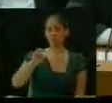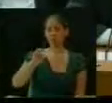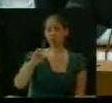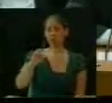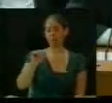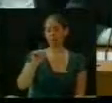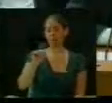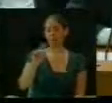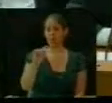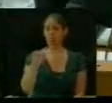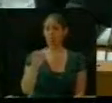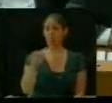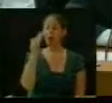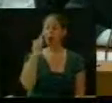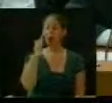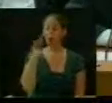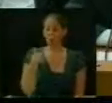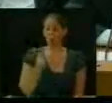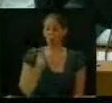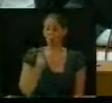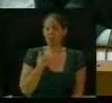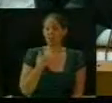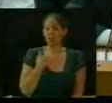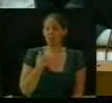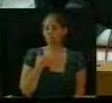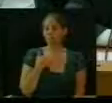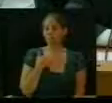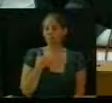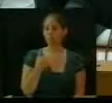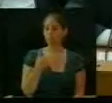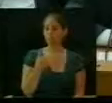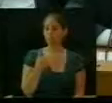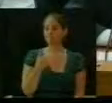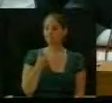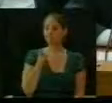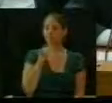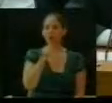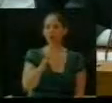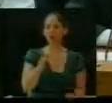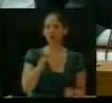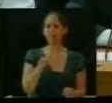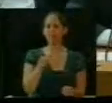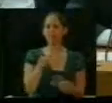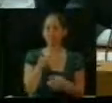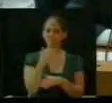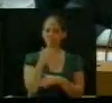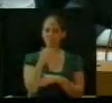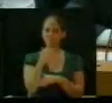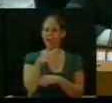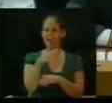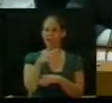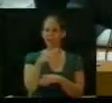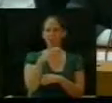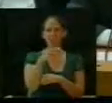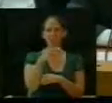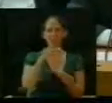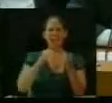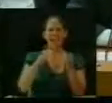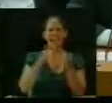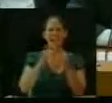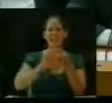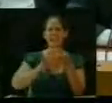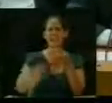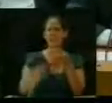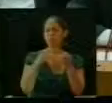I'm putting myself under this as well, that I'm not in any way trying to exempt myself from it. Let me just say simply this,